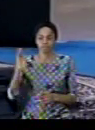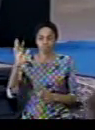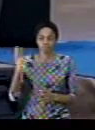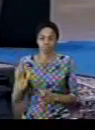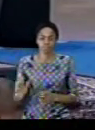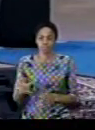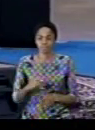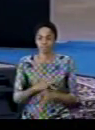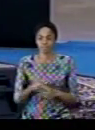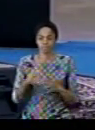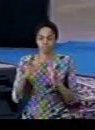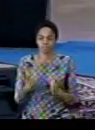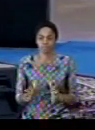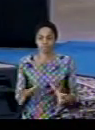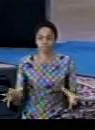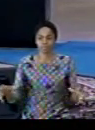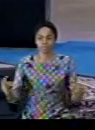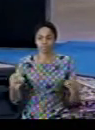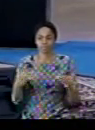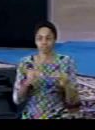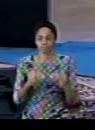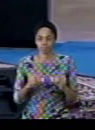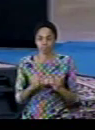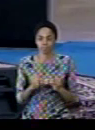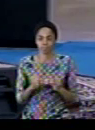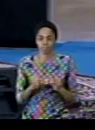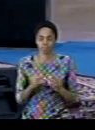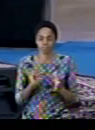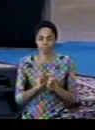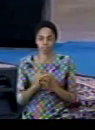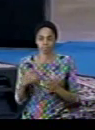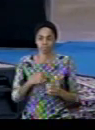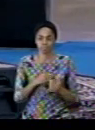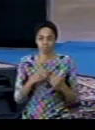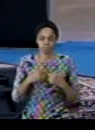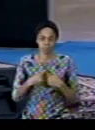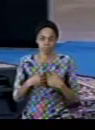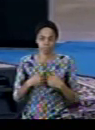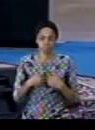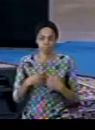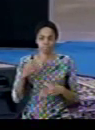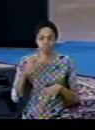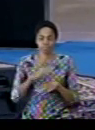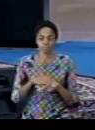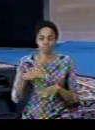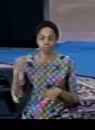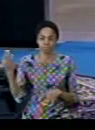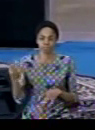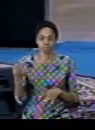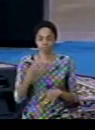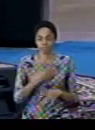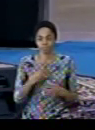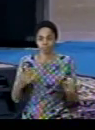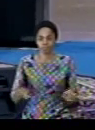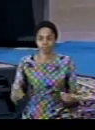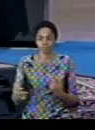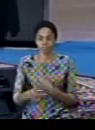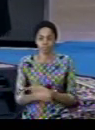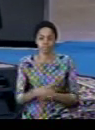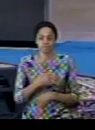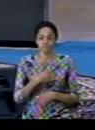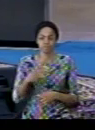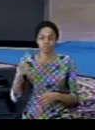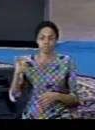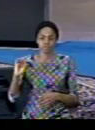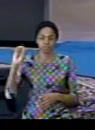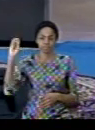professional conference that we had on Friday, we're having today. And by the grace